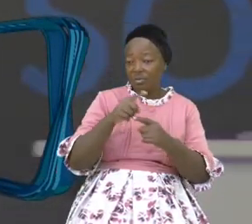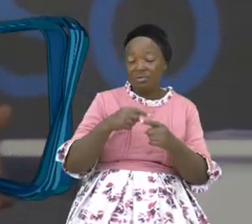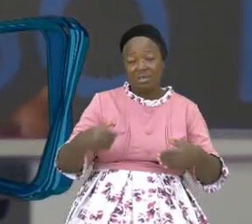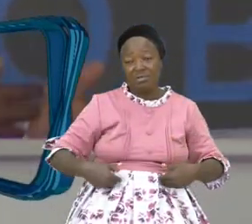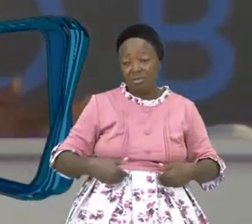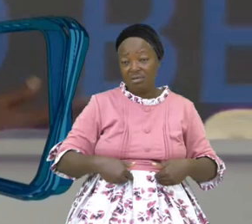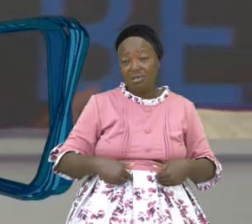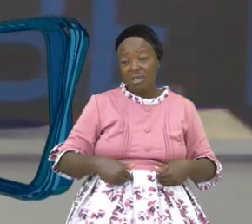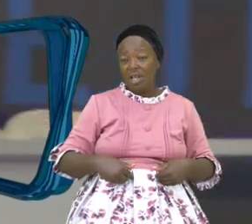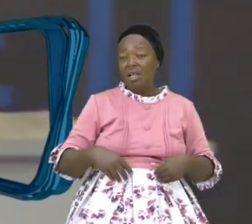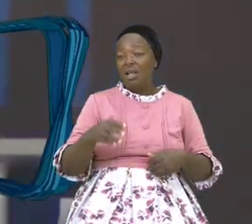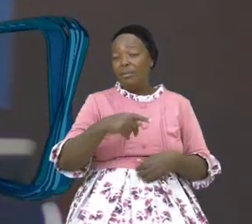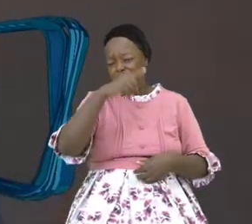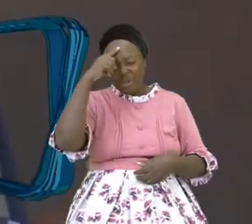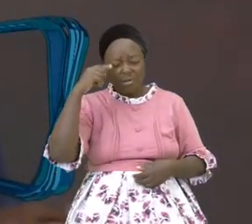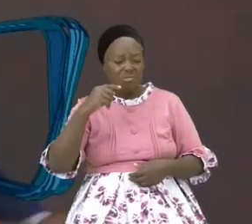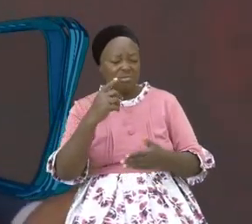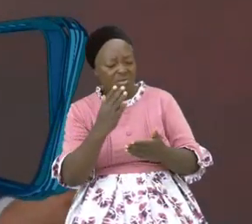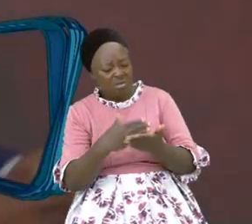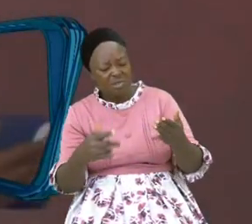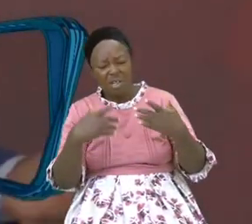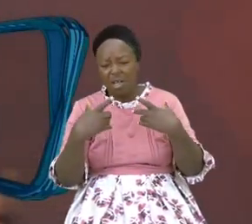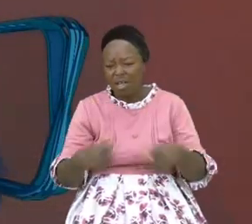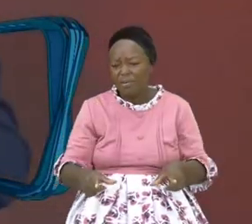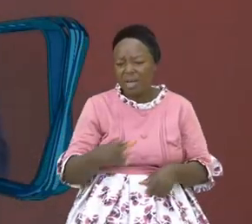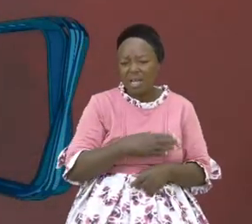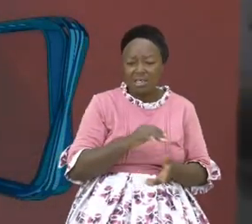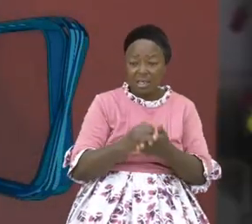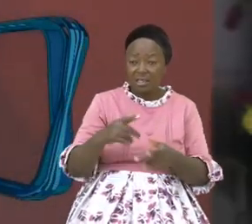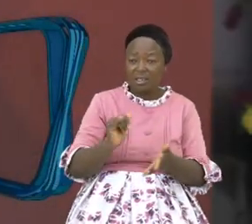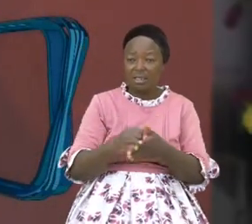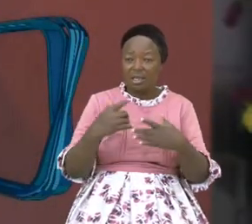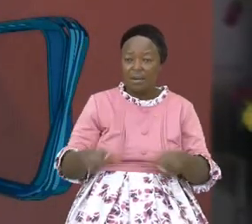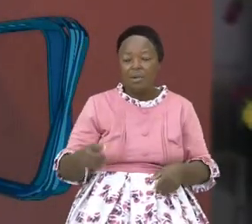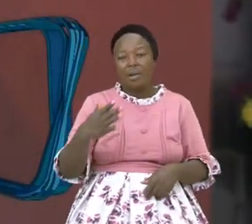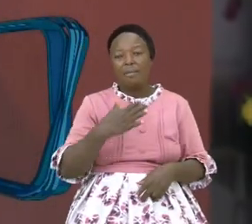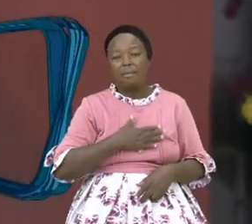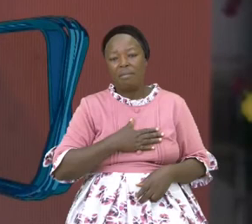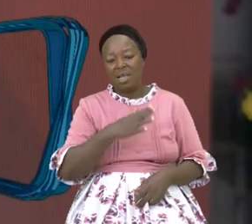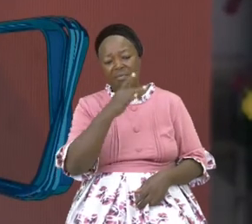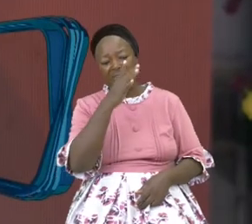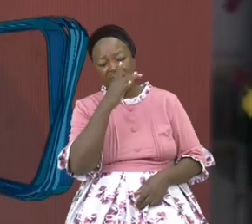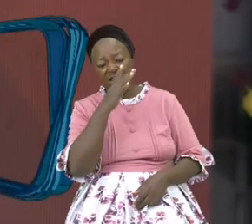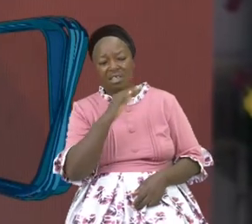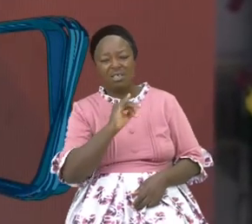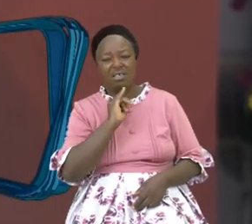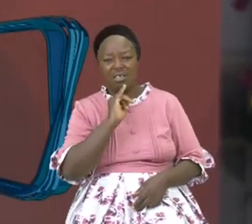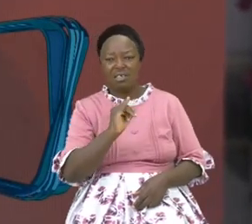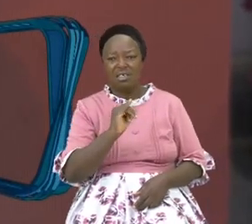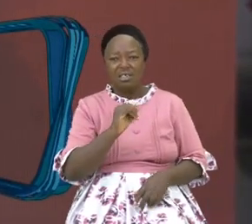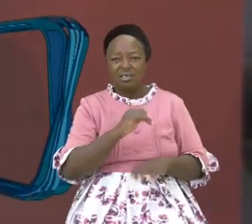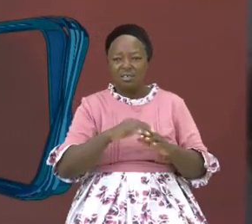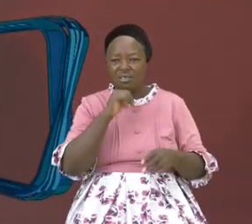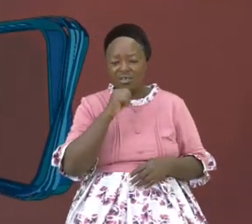Because, something happened, and that thing that happened, my mommy did not like that